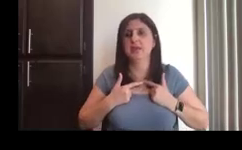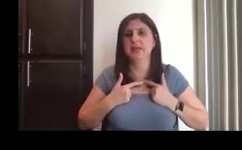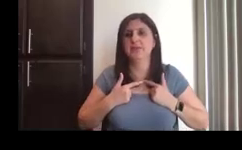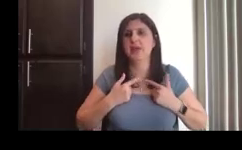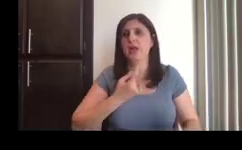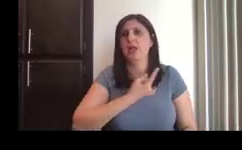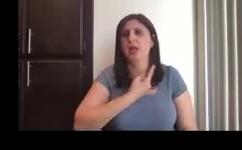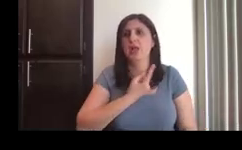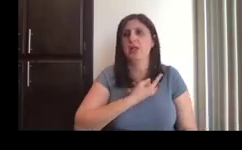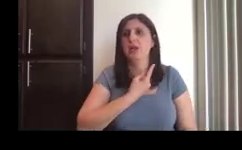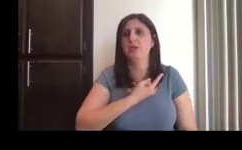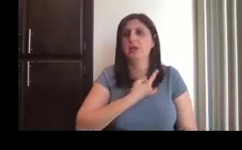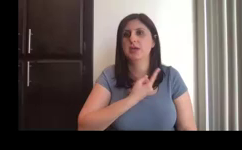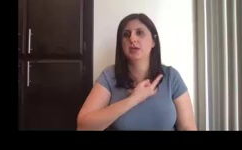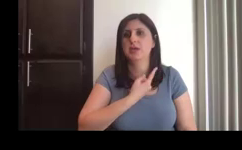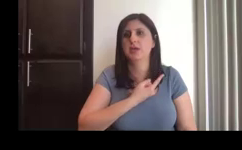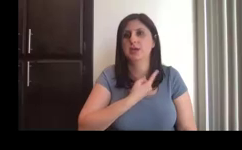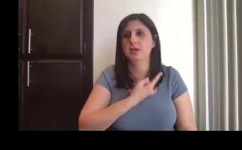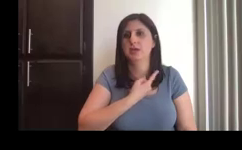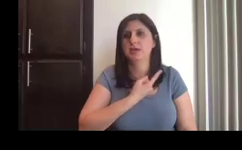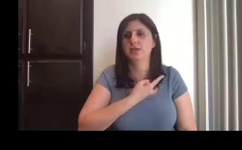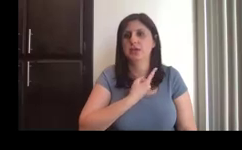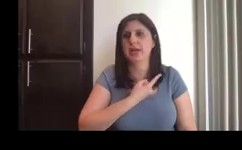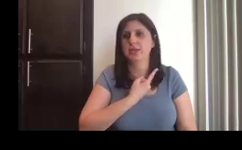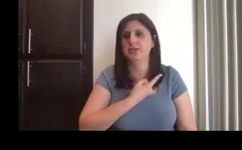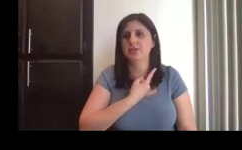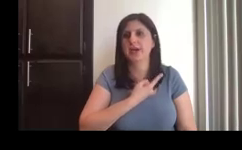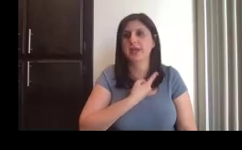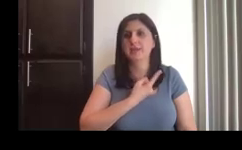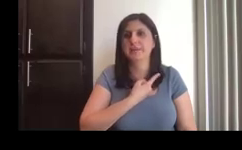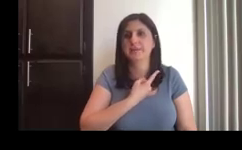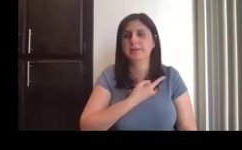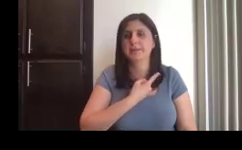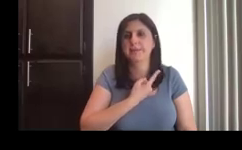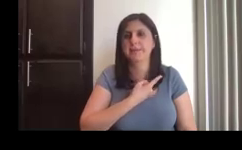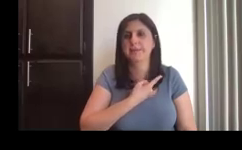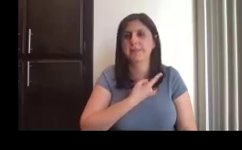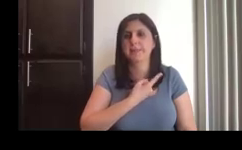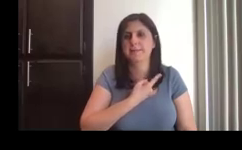L's. Live alone. Just kind of close to your body.